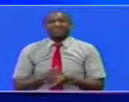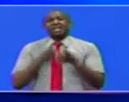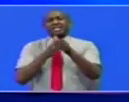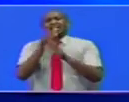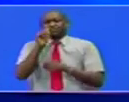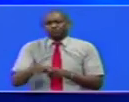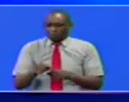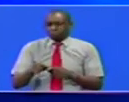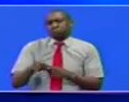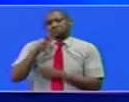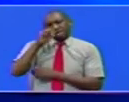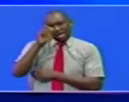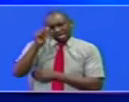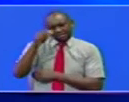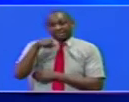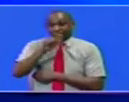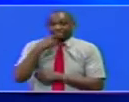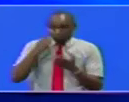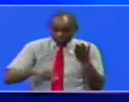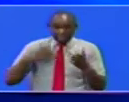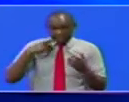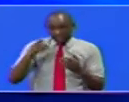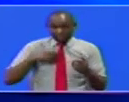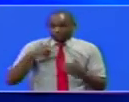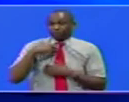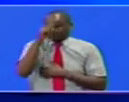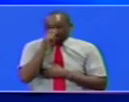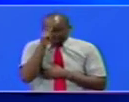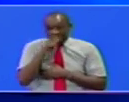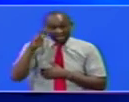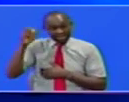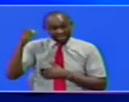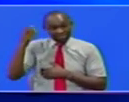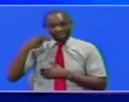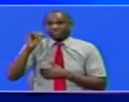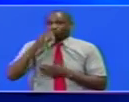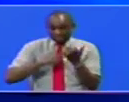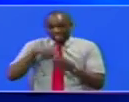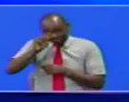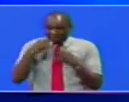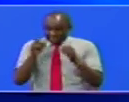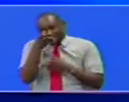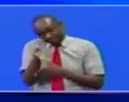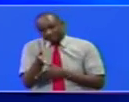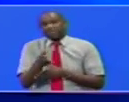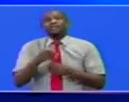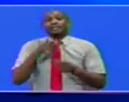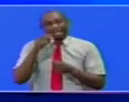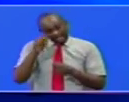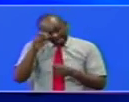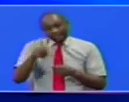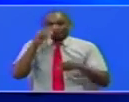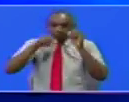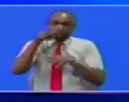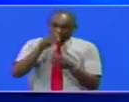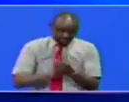Leaders from the National Super Alliance today asked residents of Tharaka Nithi County to take a chance on them and back NASA in this